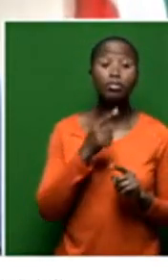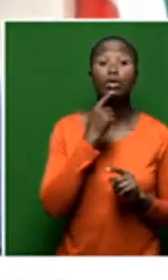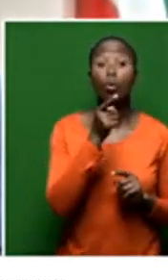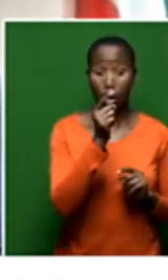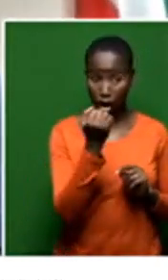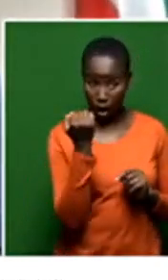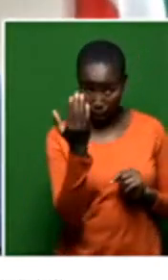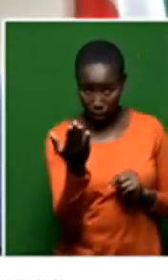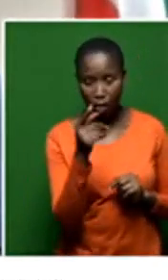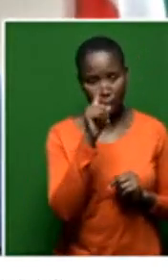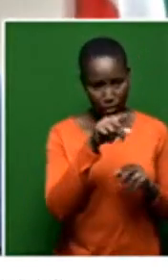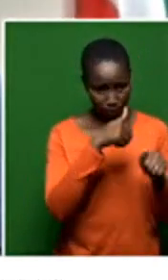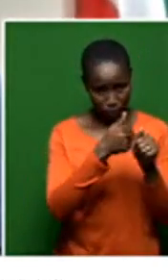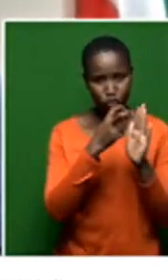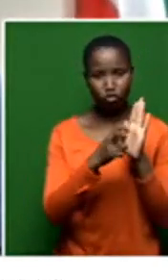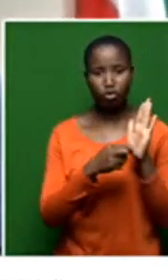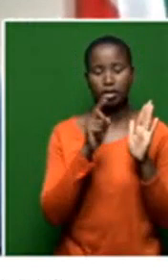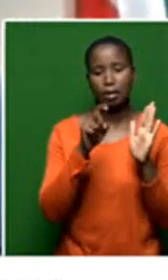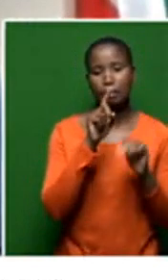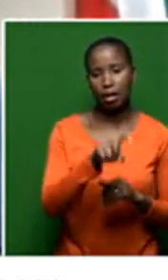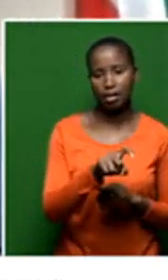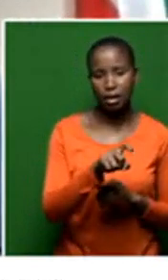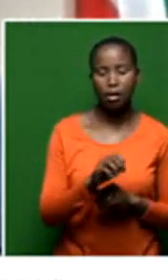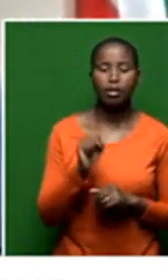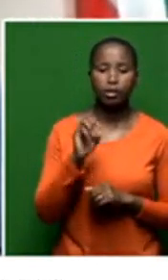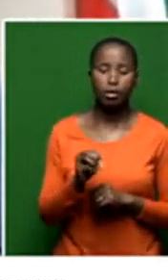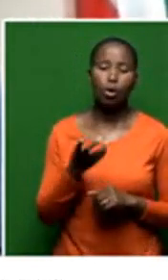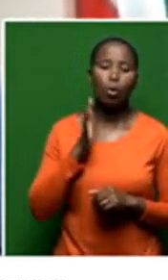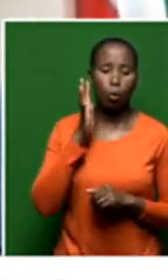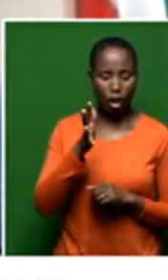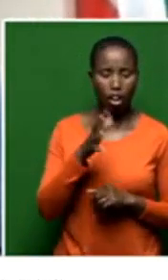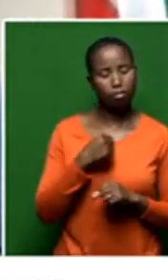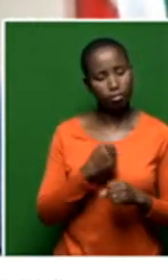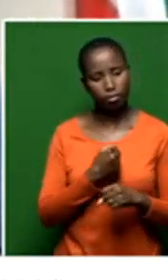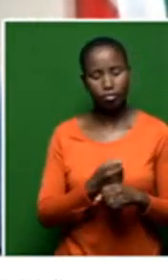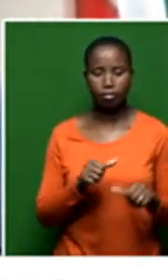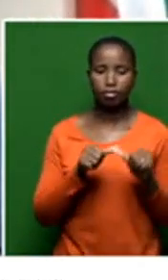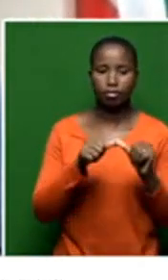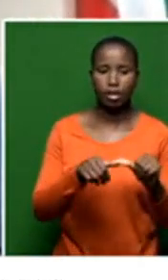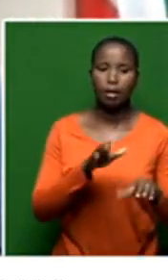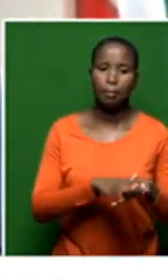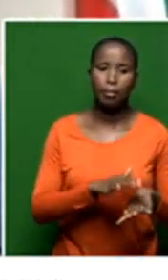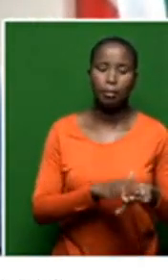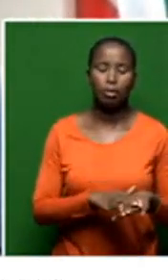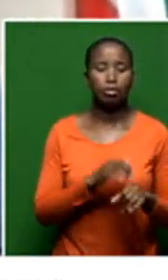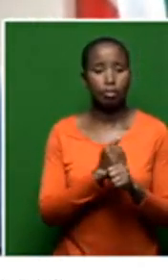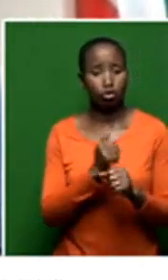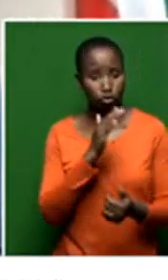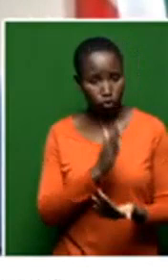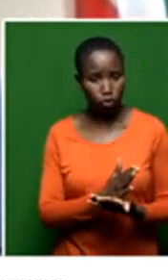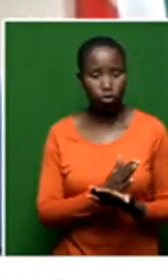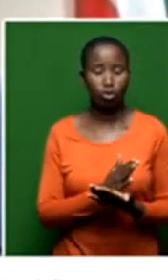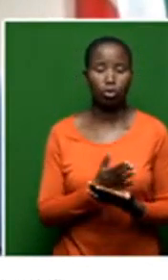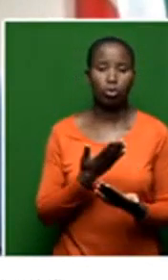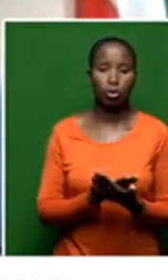apply. And we will be, continuously working on all possible ways and